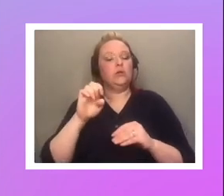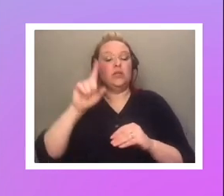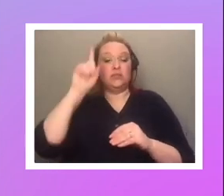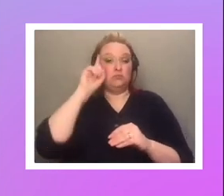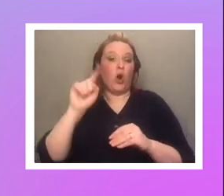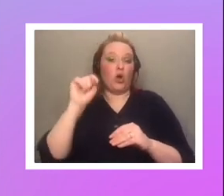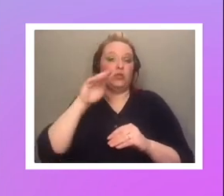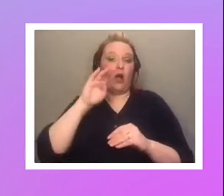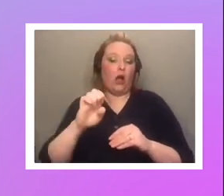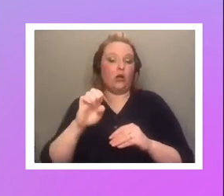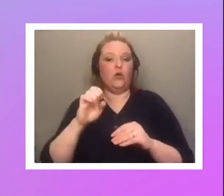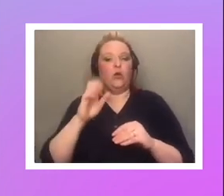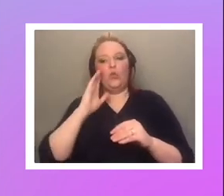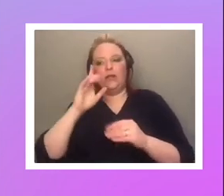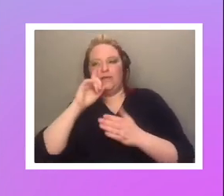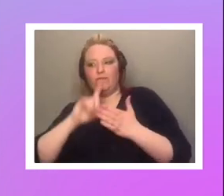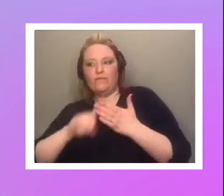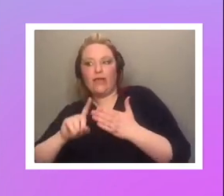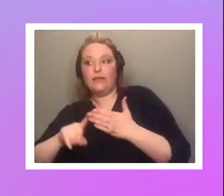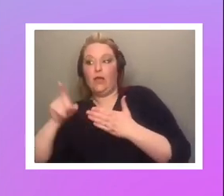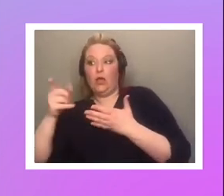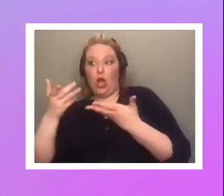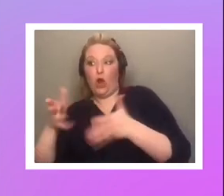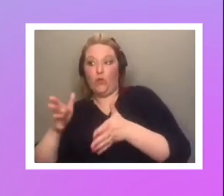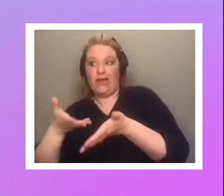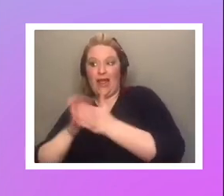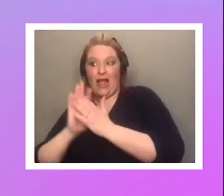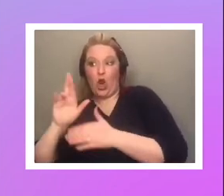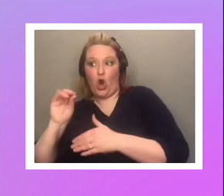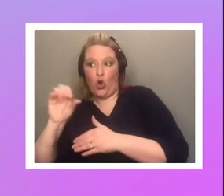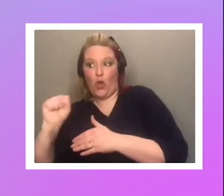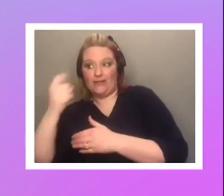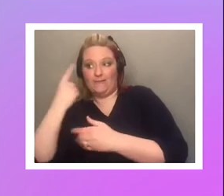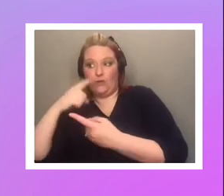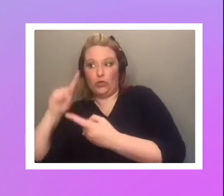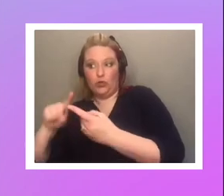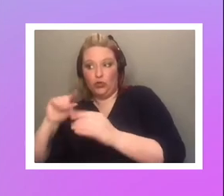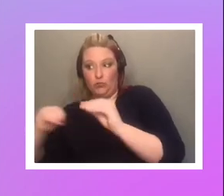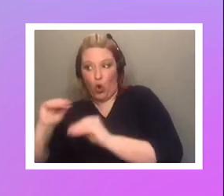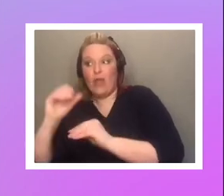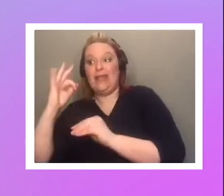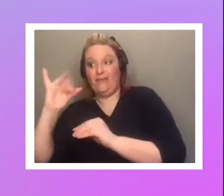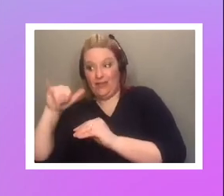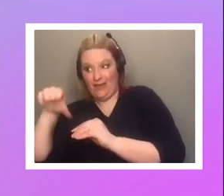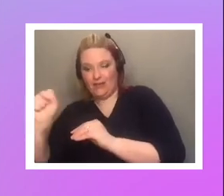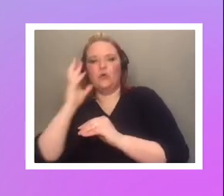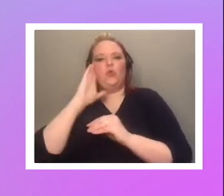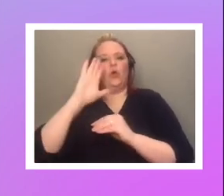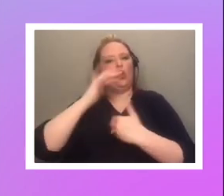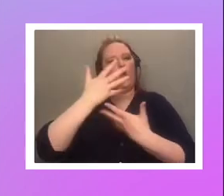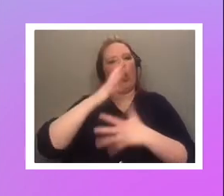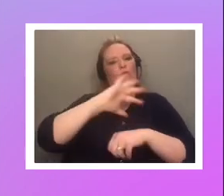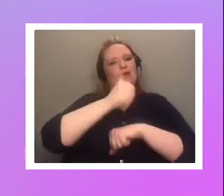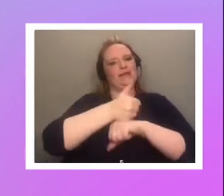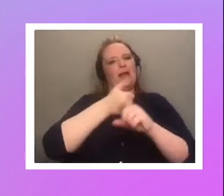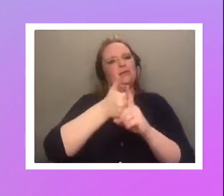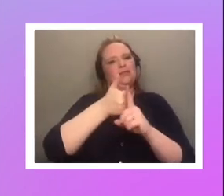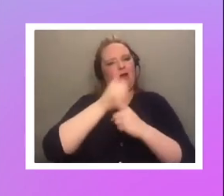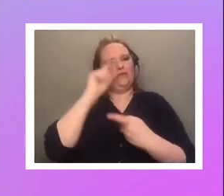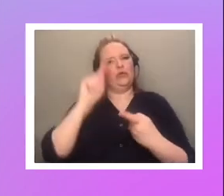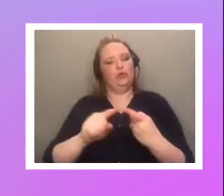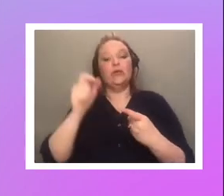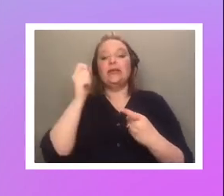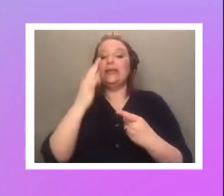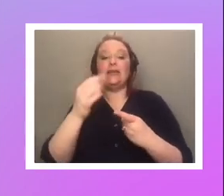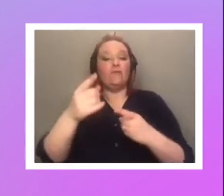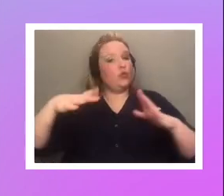that first looks at if you've already asked your OS for reduced motion. And if you have, it already sets itself to be reduced. And if you